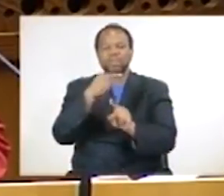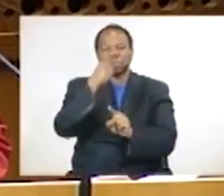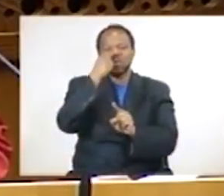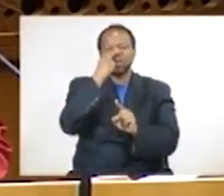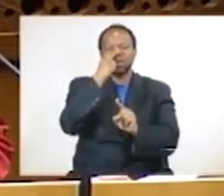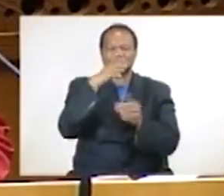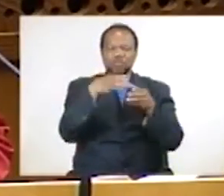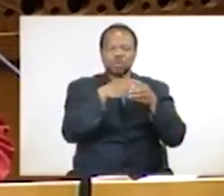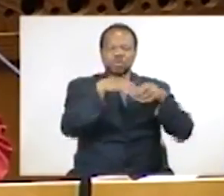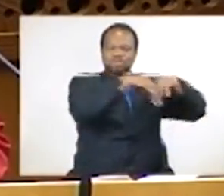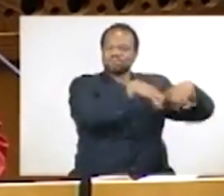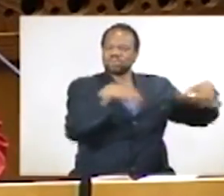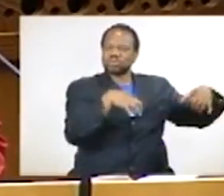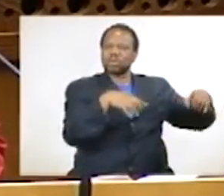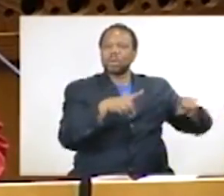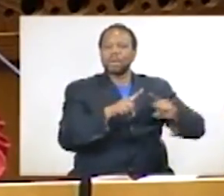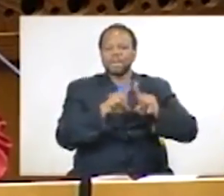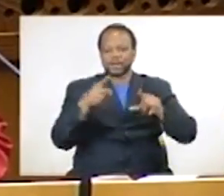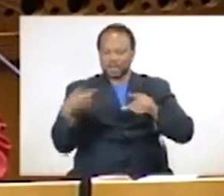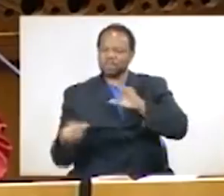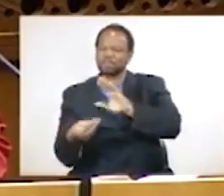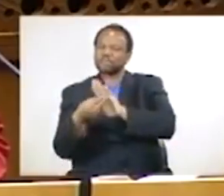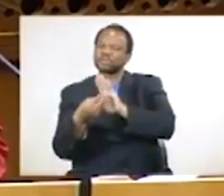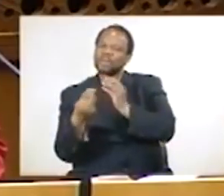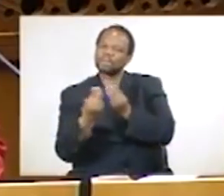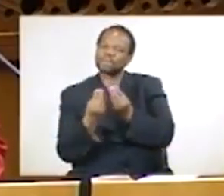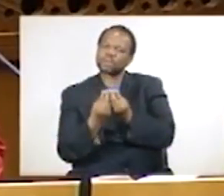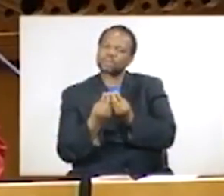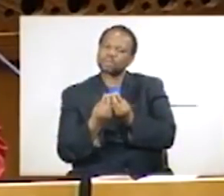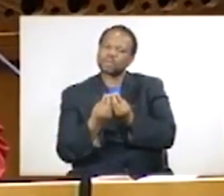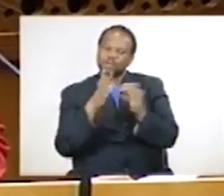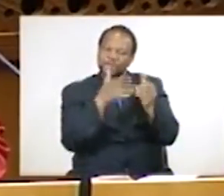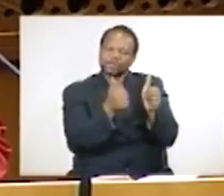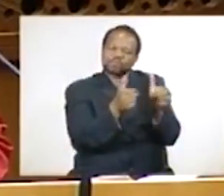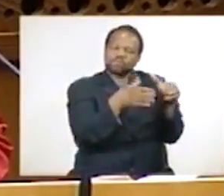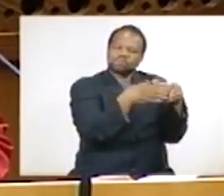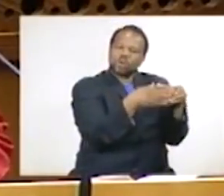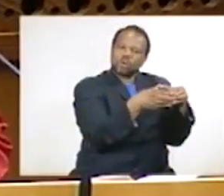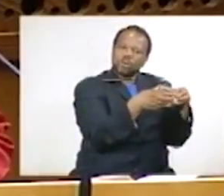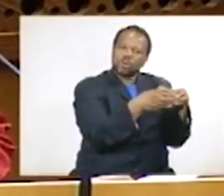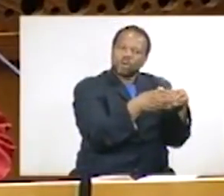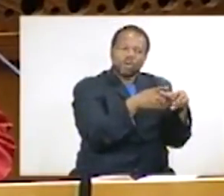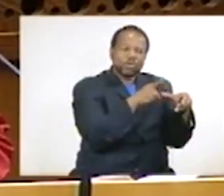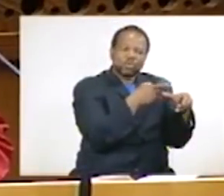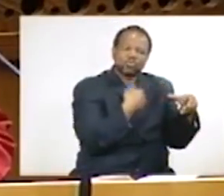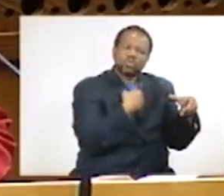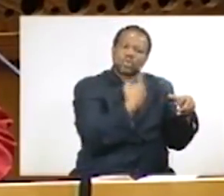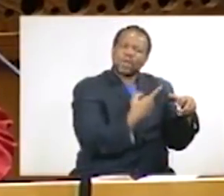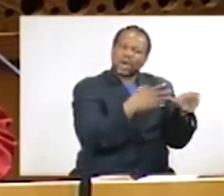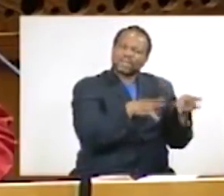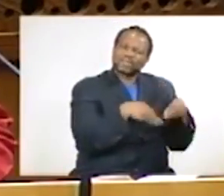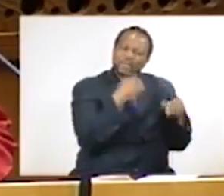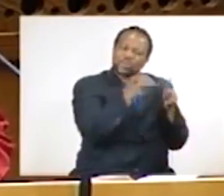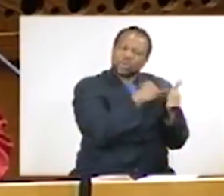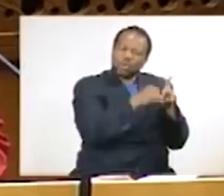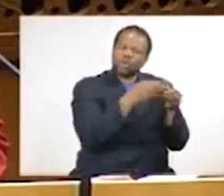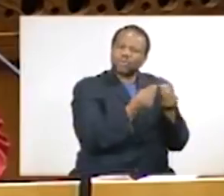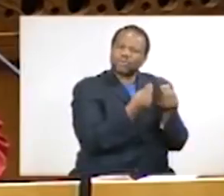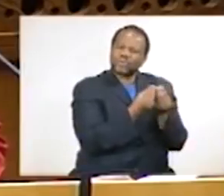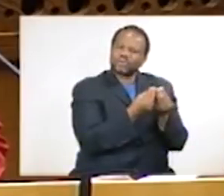was a political vacuum and nature does not allow a vacuum. The EFF is here to lead the